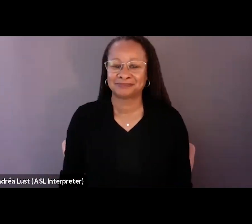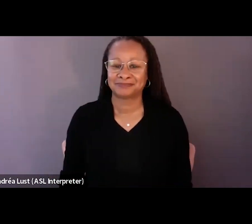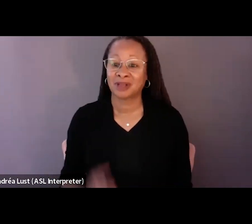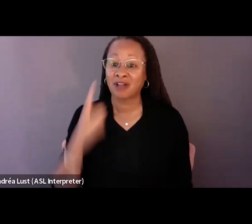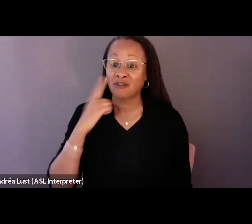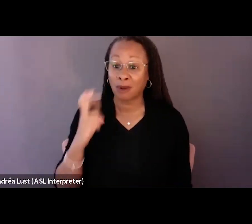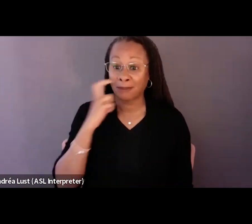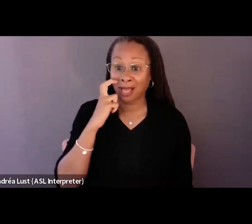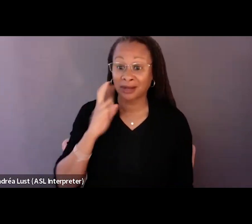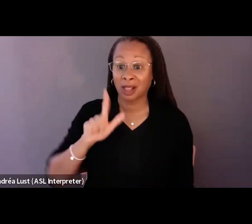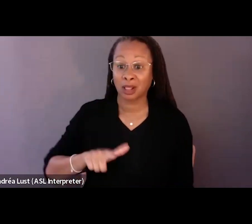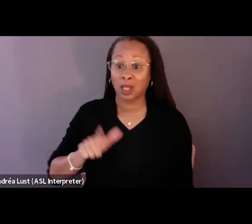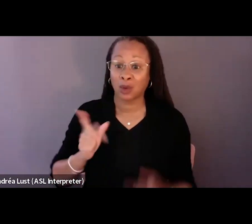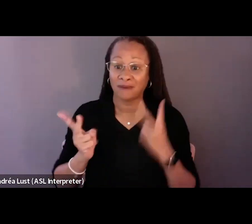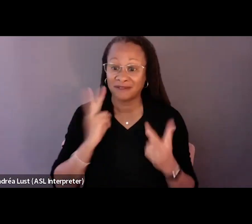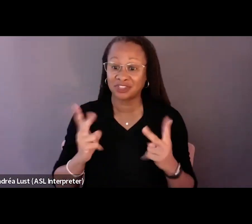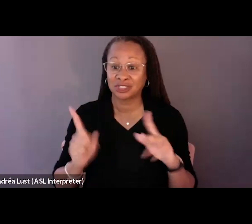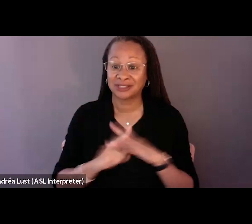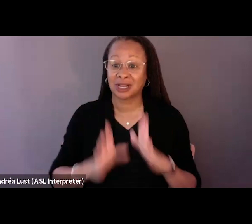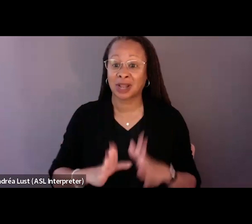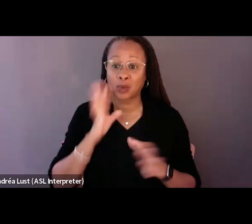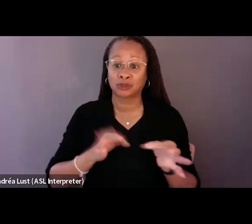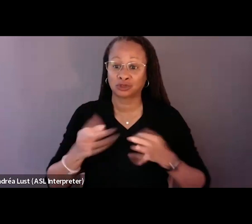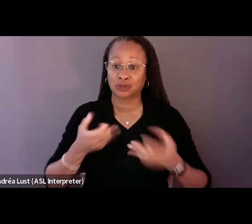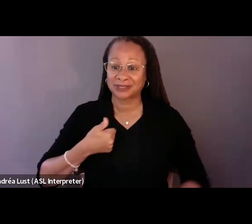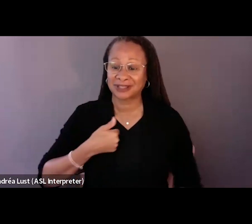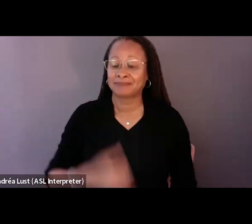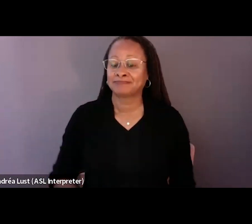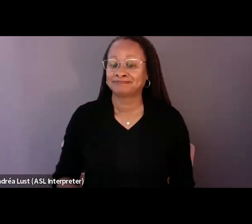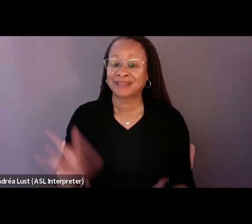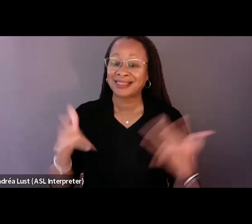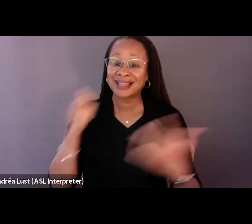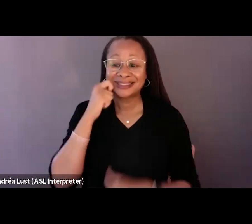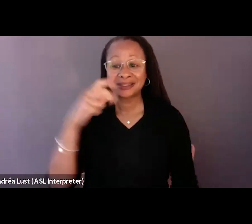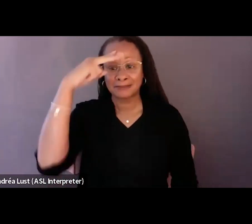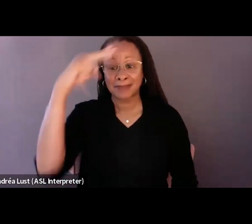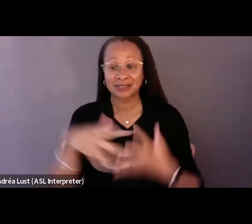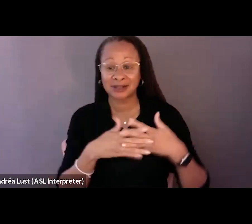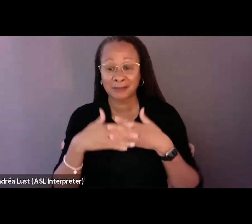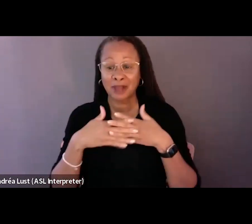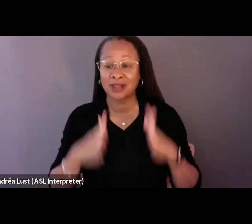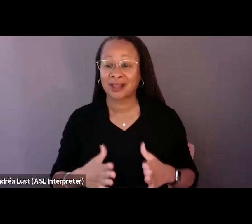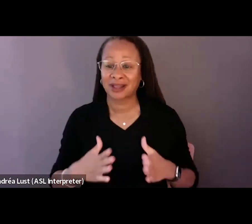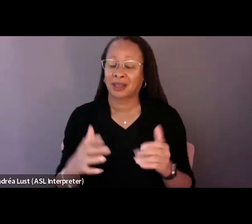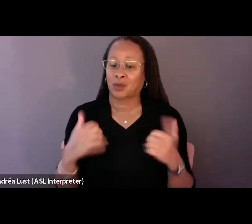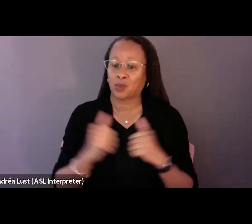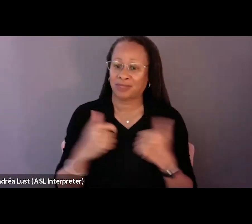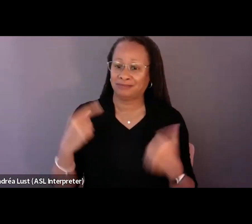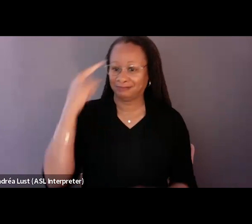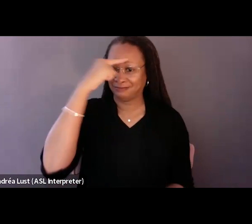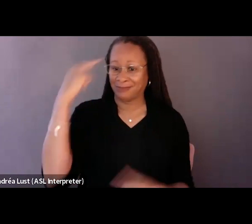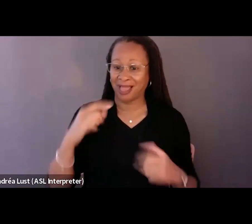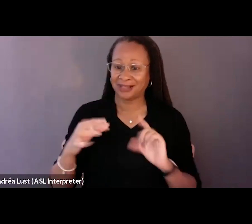our blind and low vision attendees, I'm going to describe myself. I am a light-skinned Mexican-American wearing